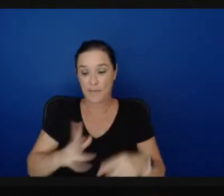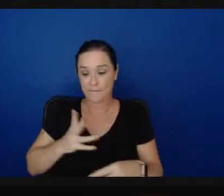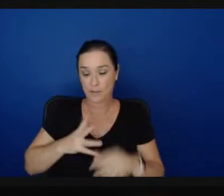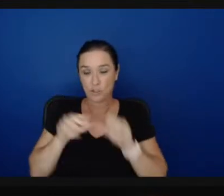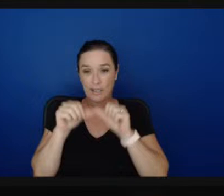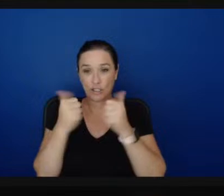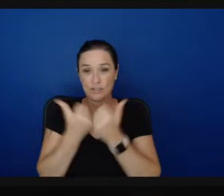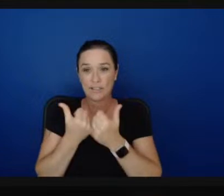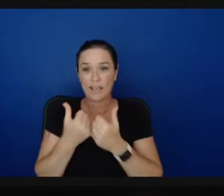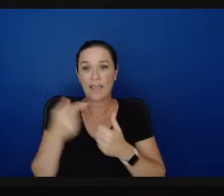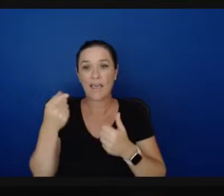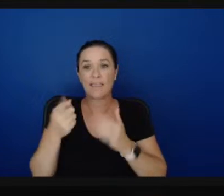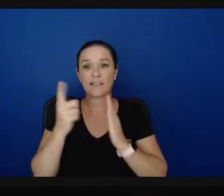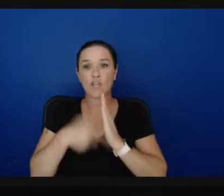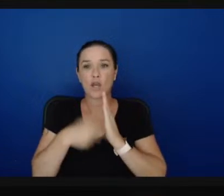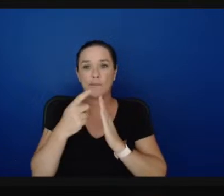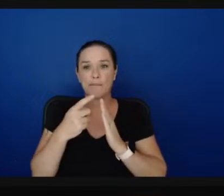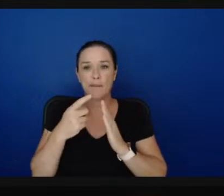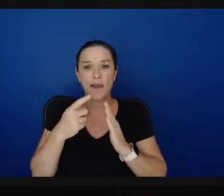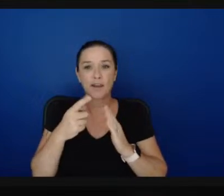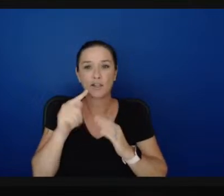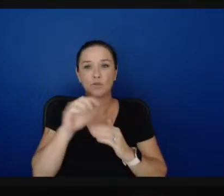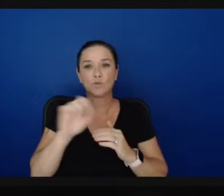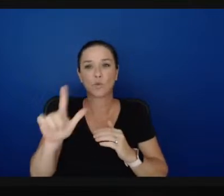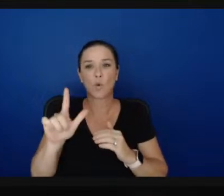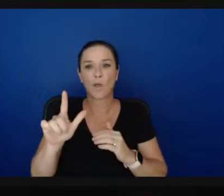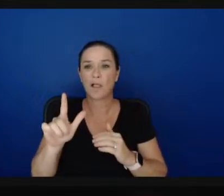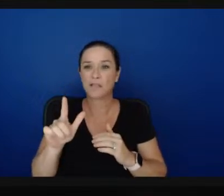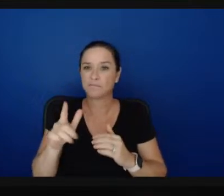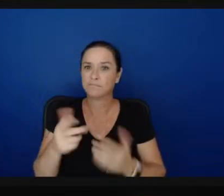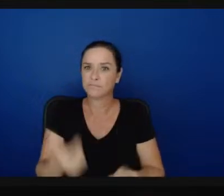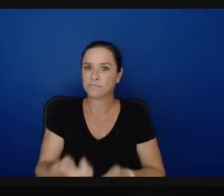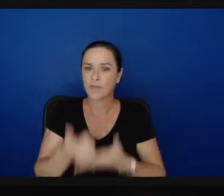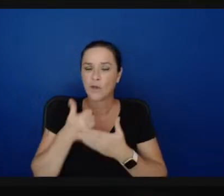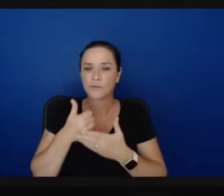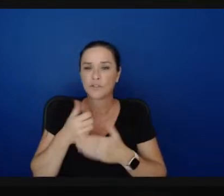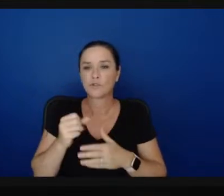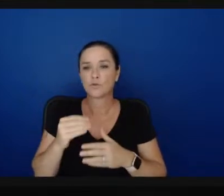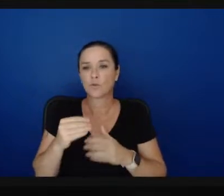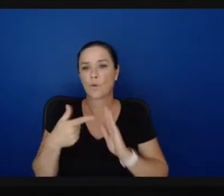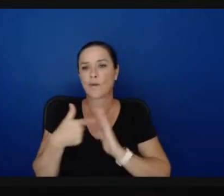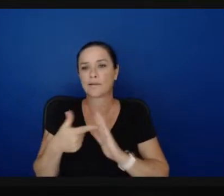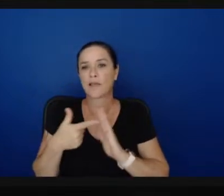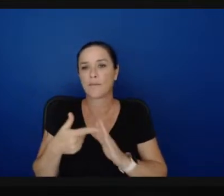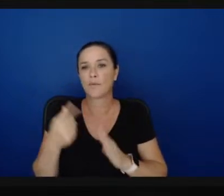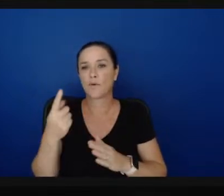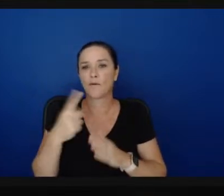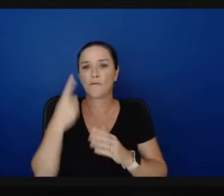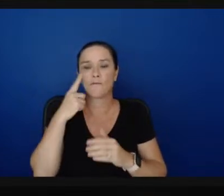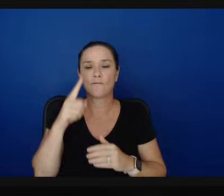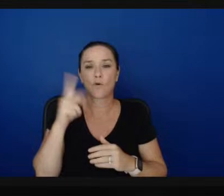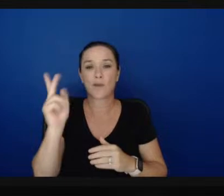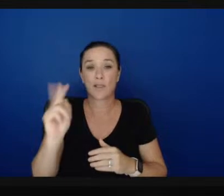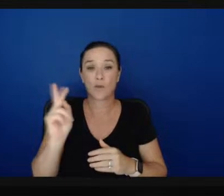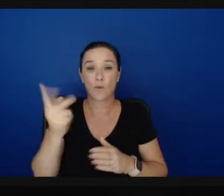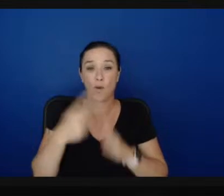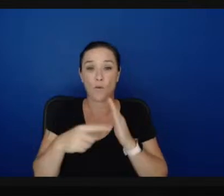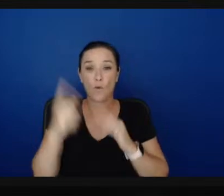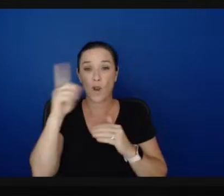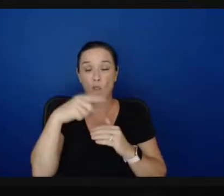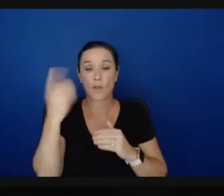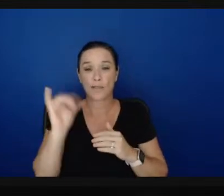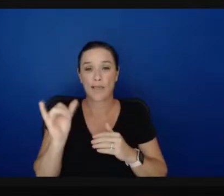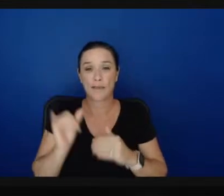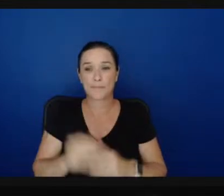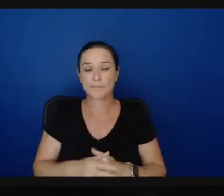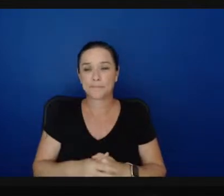this automated tool is really useful to us. So let me give you an example for Kilauea, what this actually looks like. Here, if